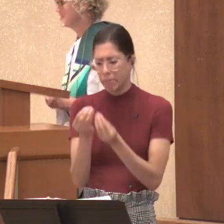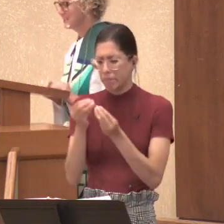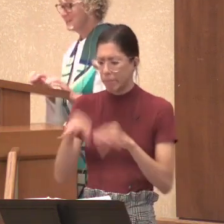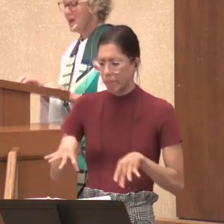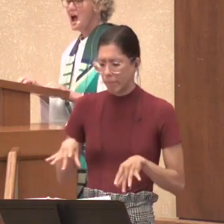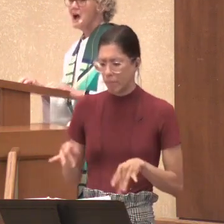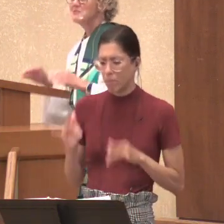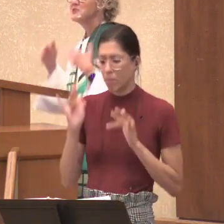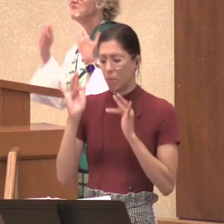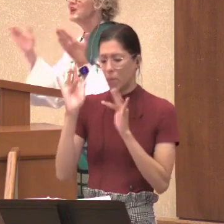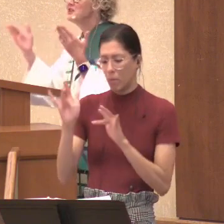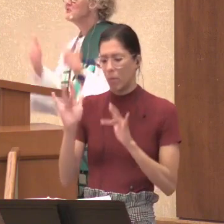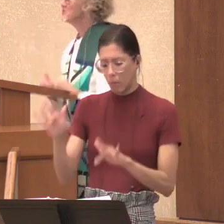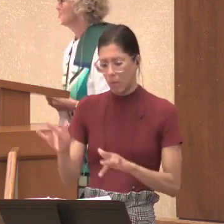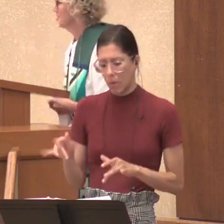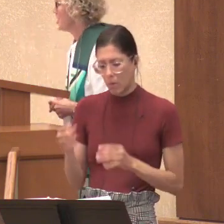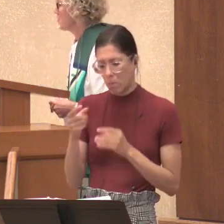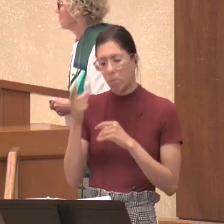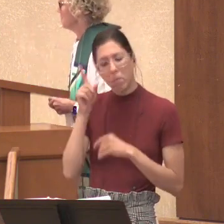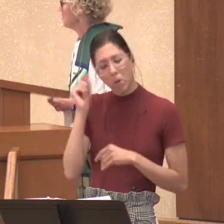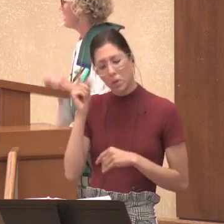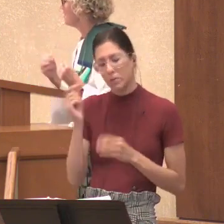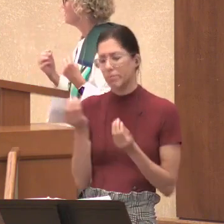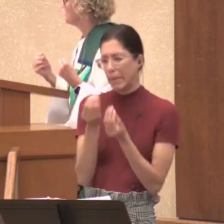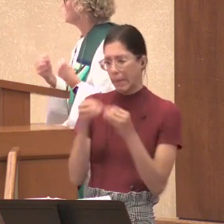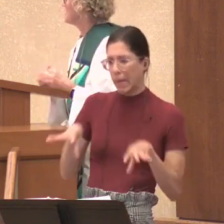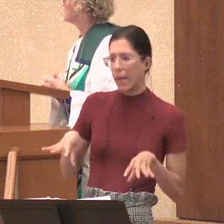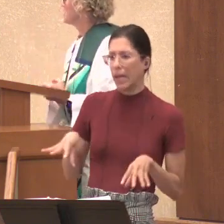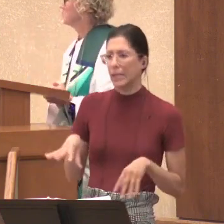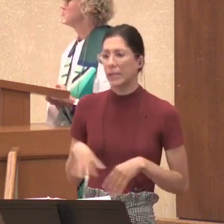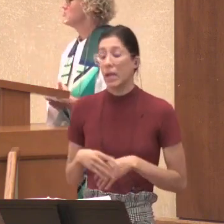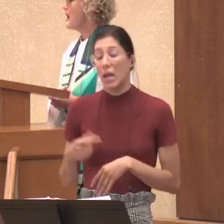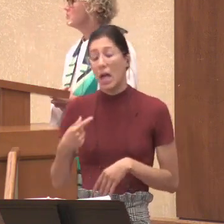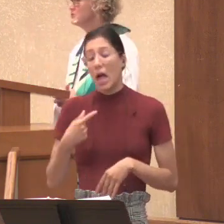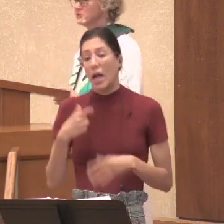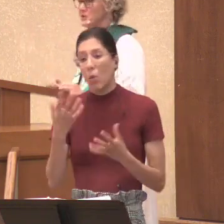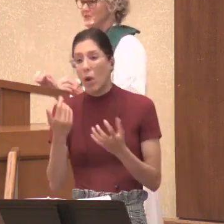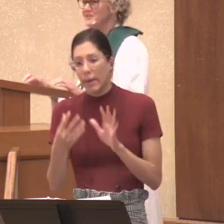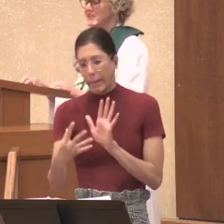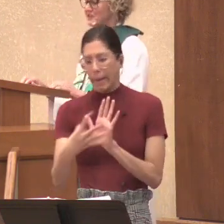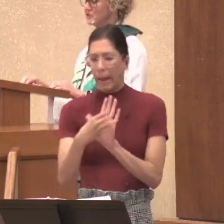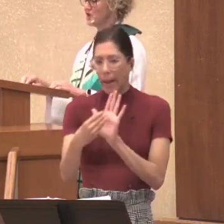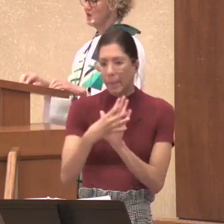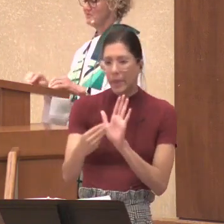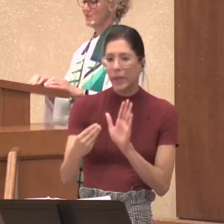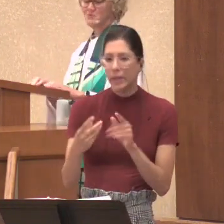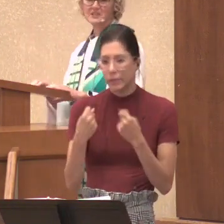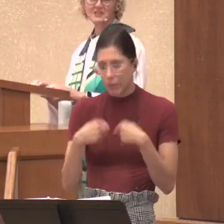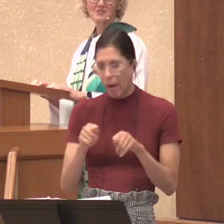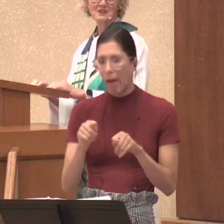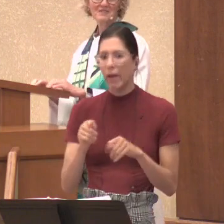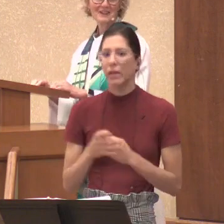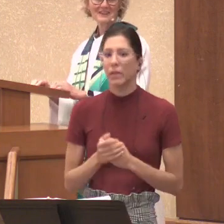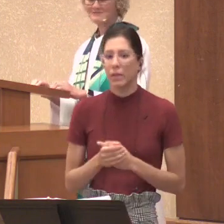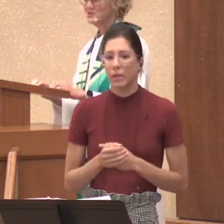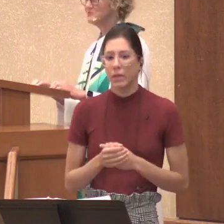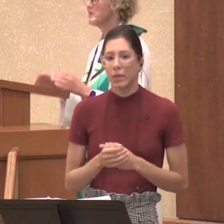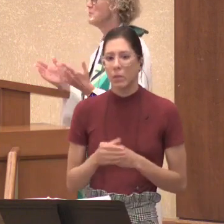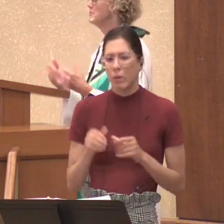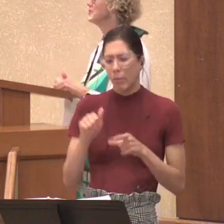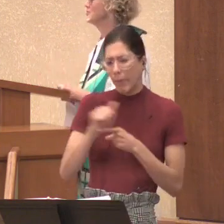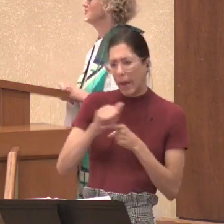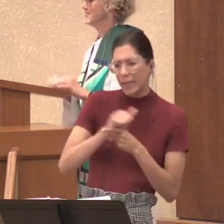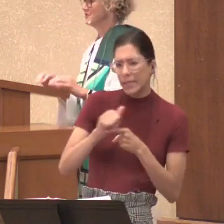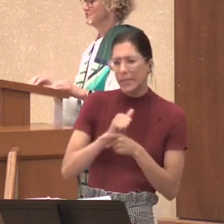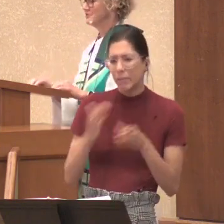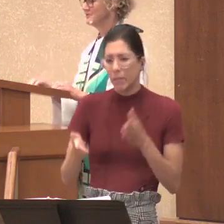lost. I'm going to invite you to sing along with me when that little ditty comes up throughout the sermon. Let's give it a try before we get going, all right? You've